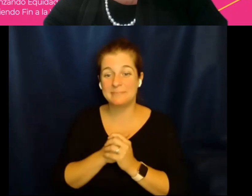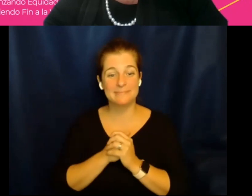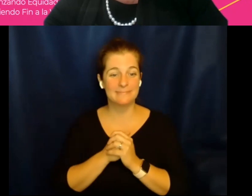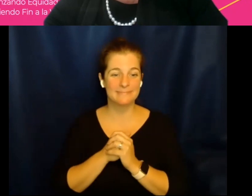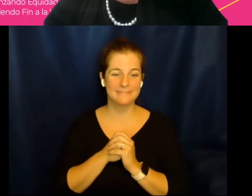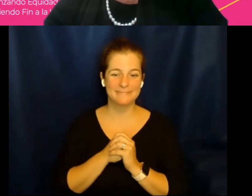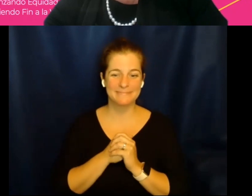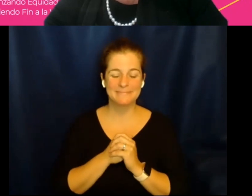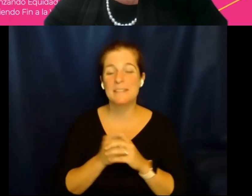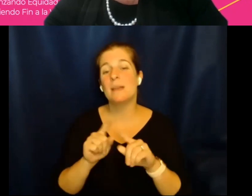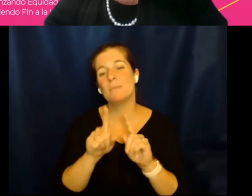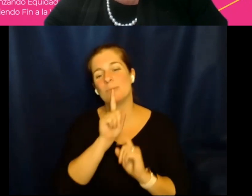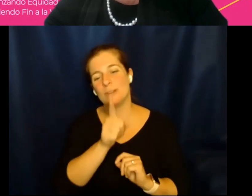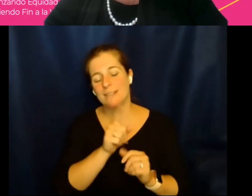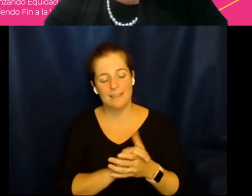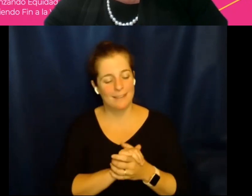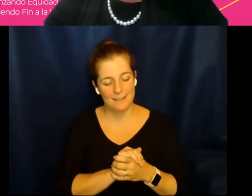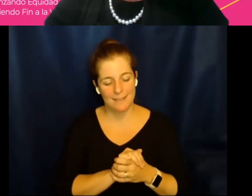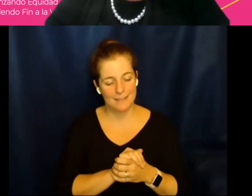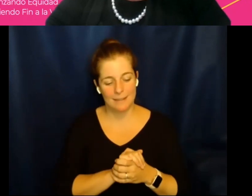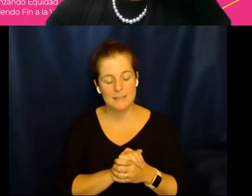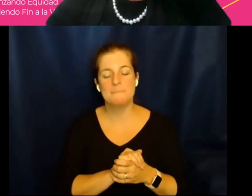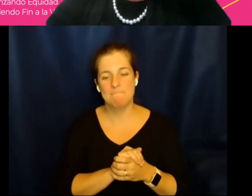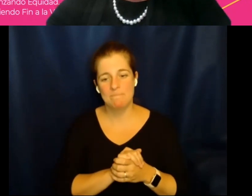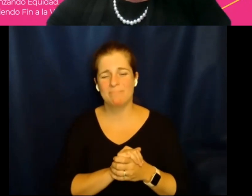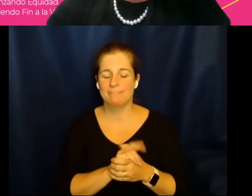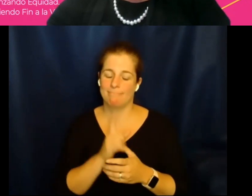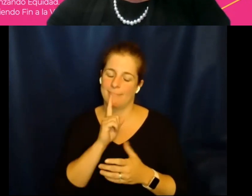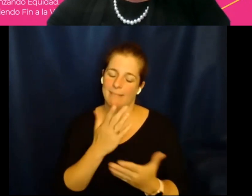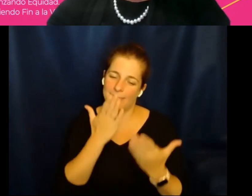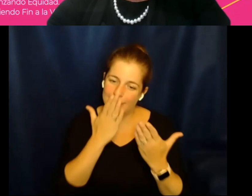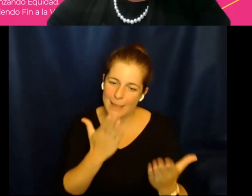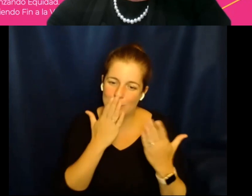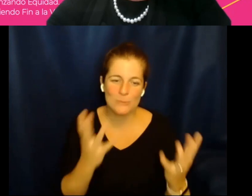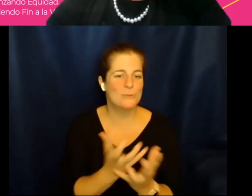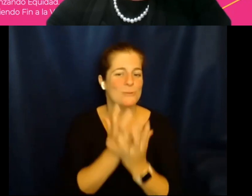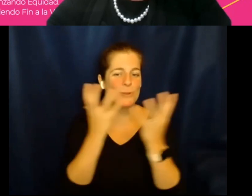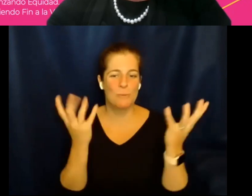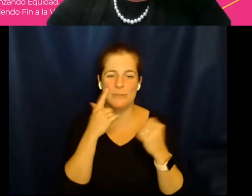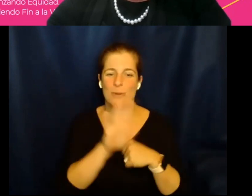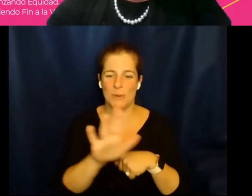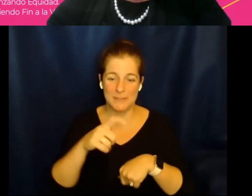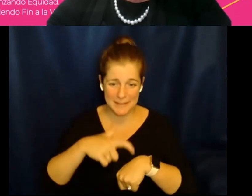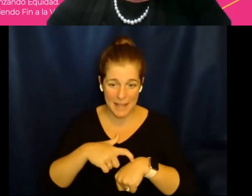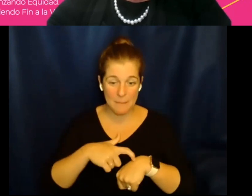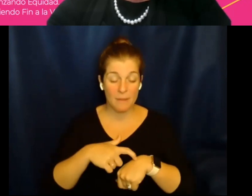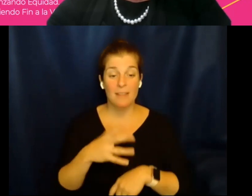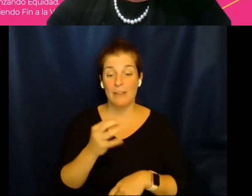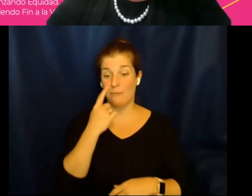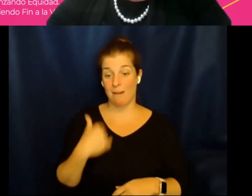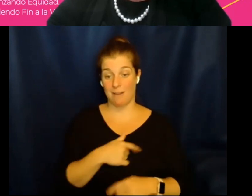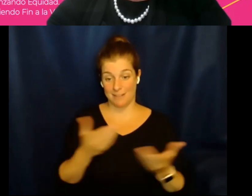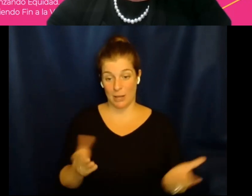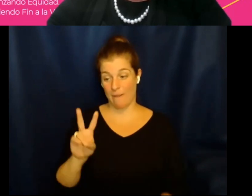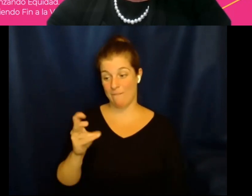But really, it's a huge pleasure for us to have heard from all of you and for Valor. It's with great